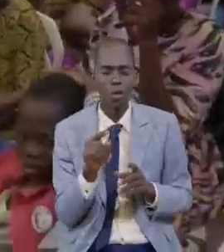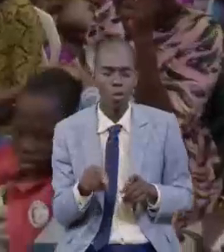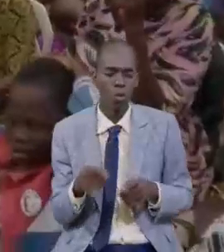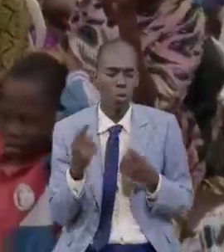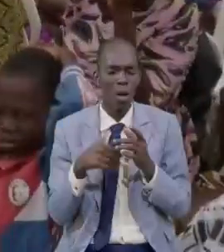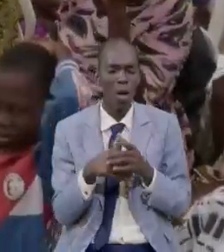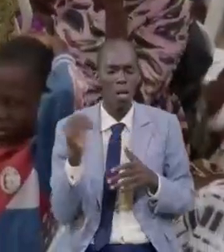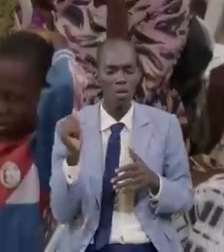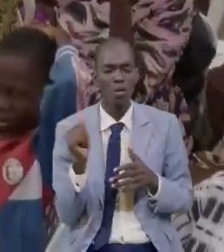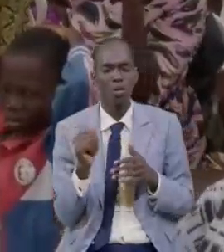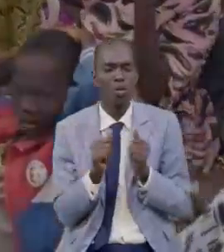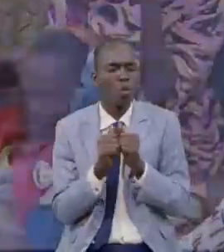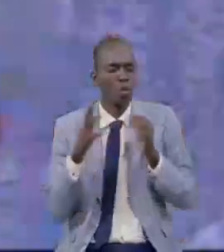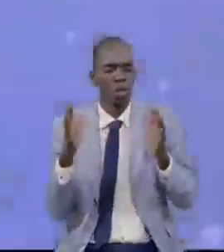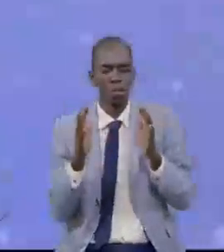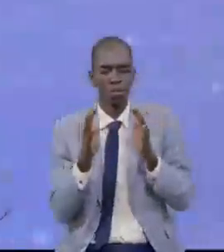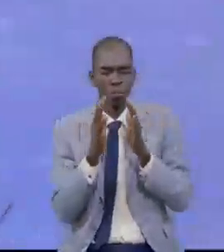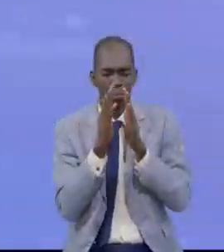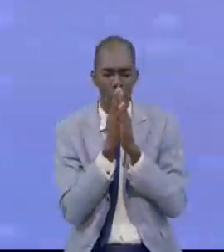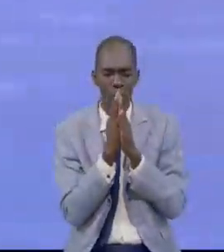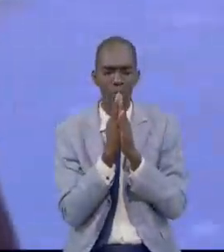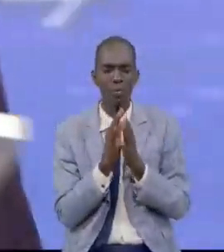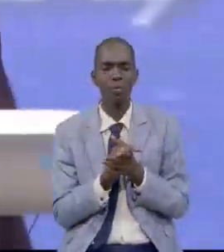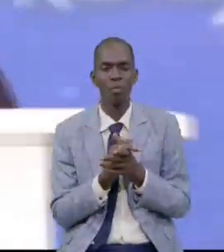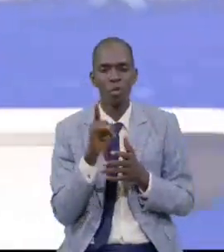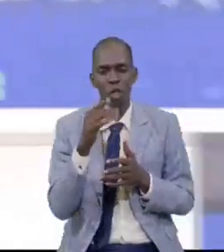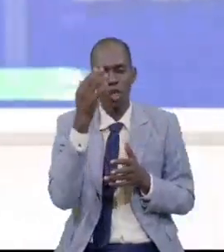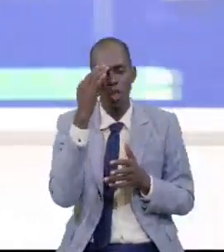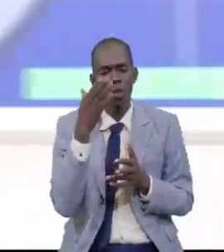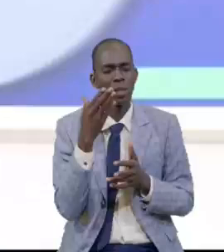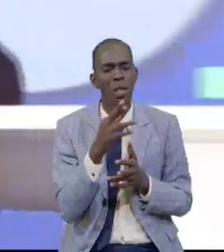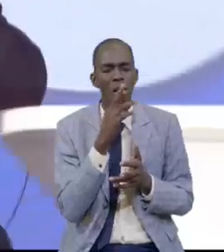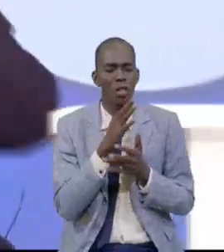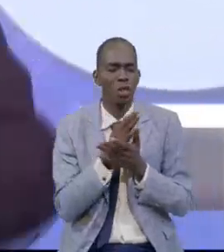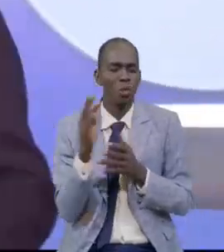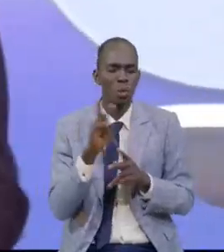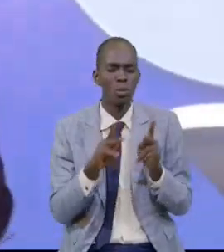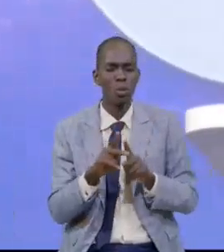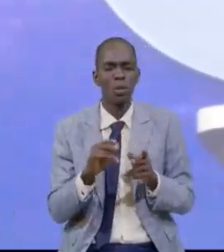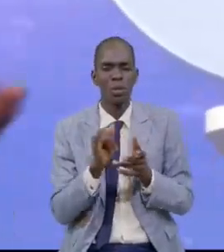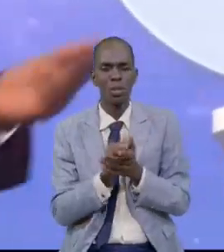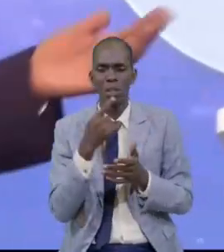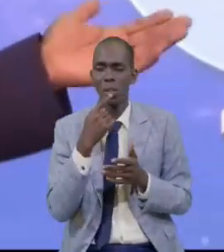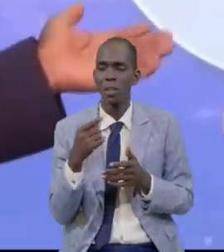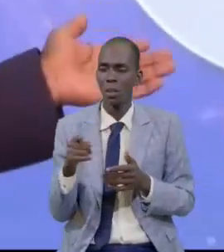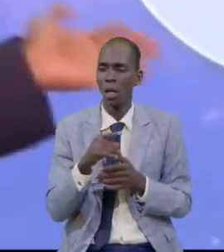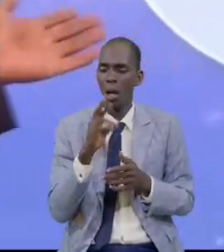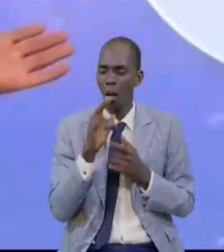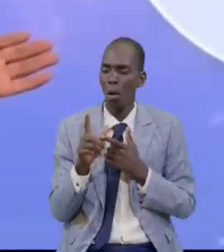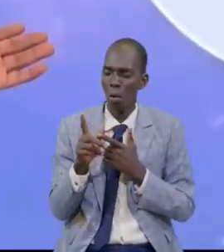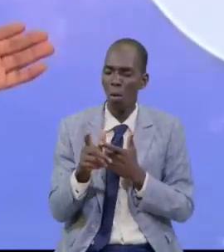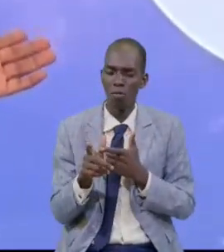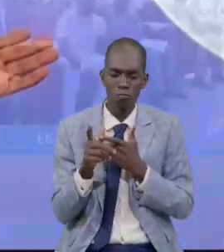without meditation. You know, there are people, they're running, they want to come and minister, and they forgot to